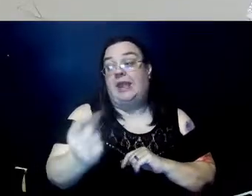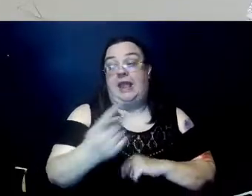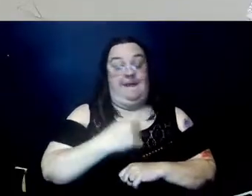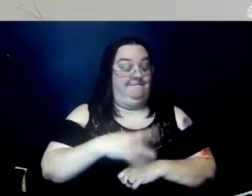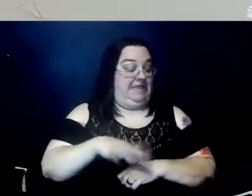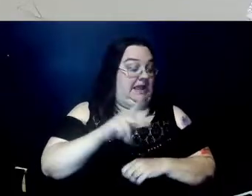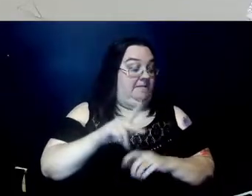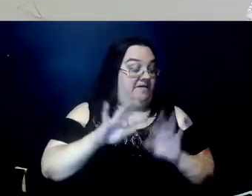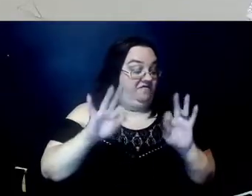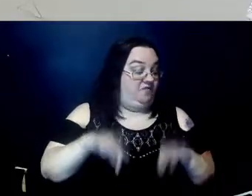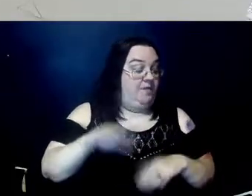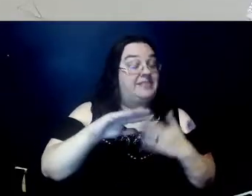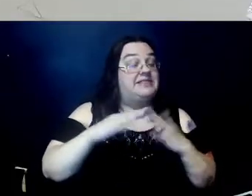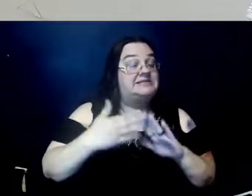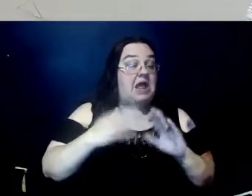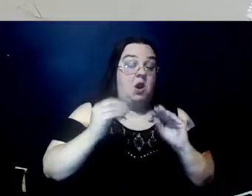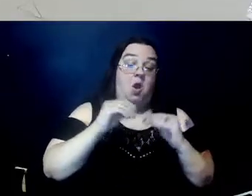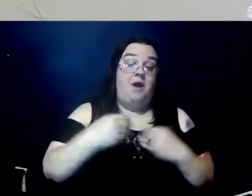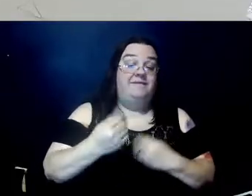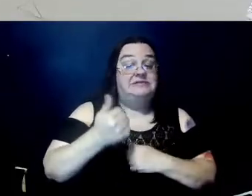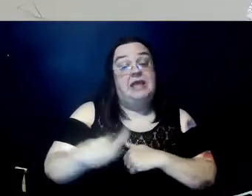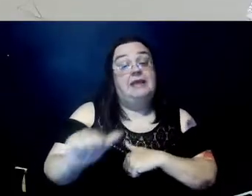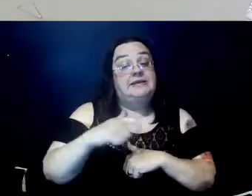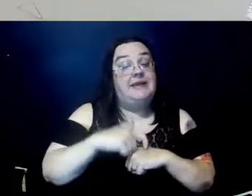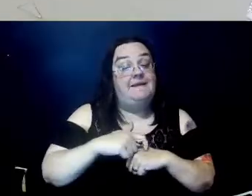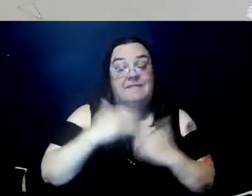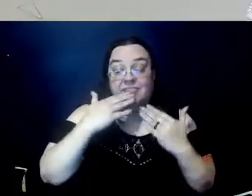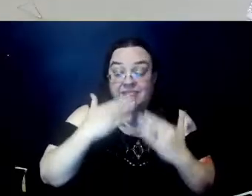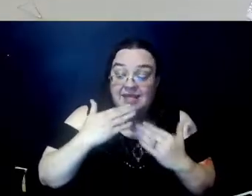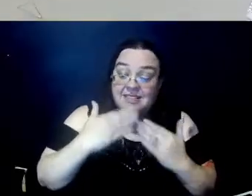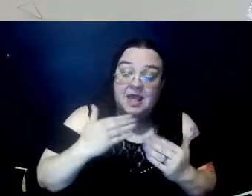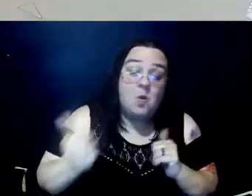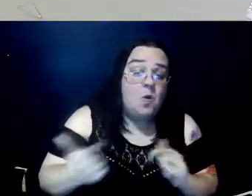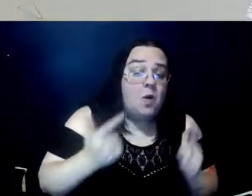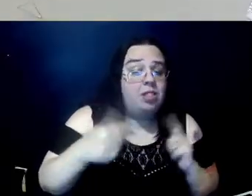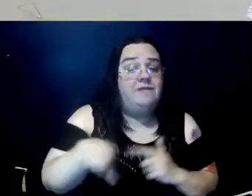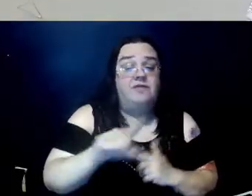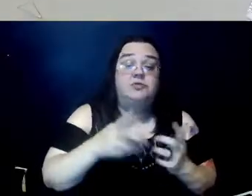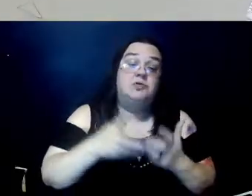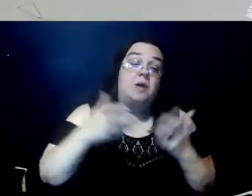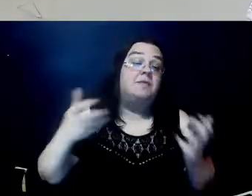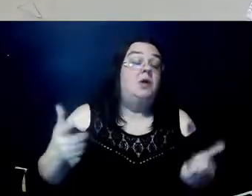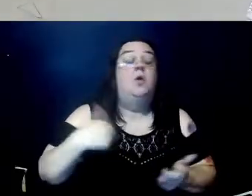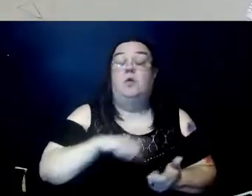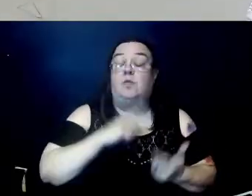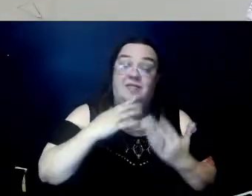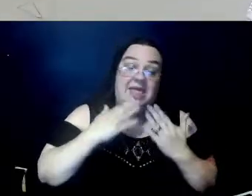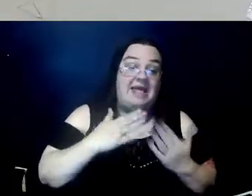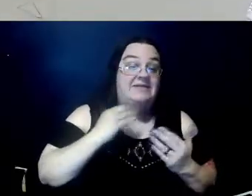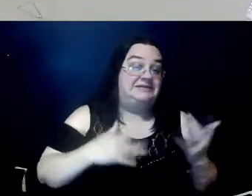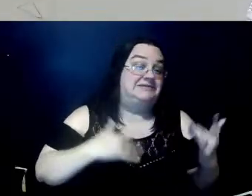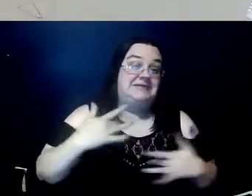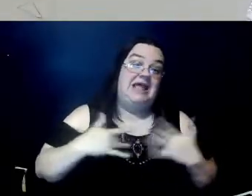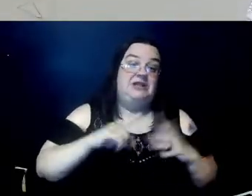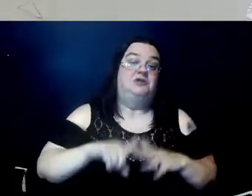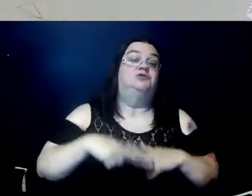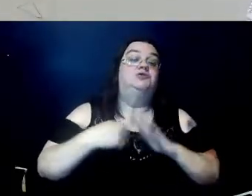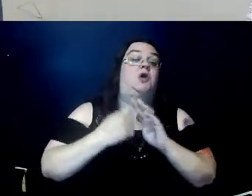physical form at the town office anytime. Thank you all so much. We are so grateful and so excited to get this going.